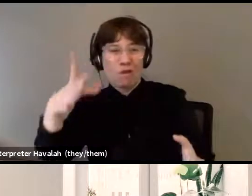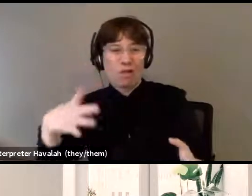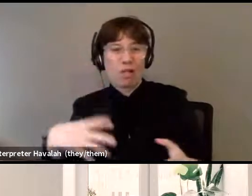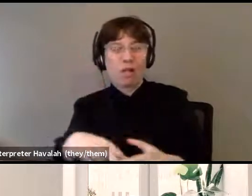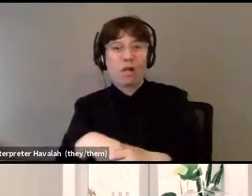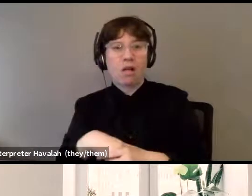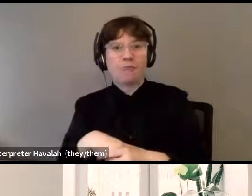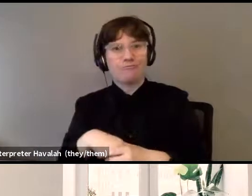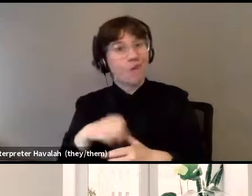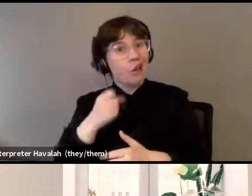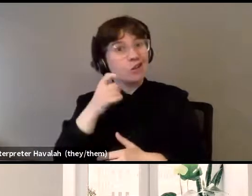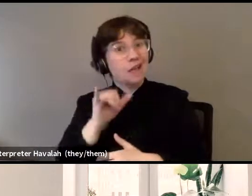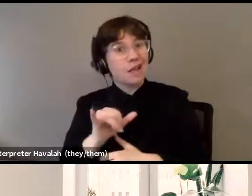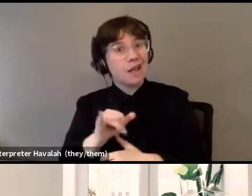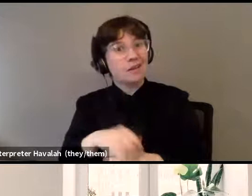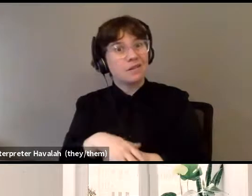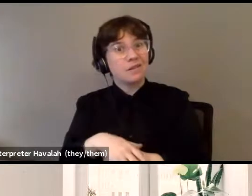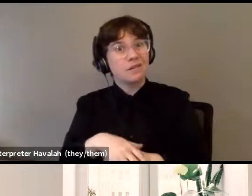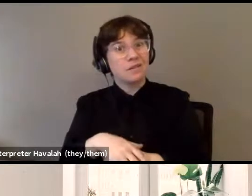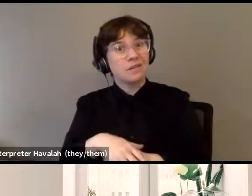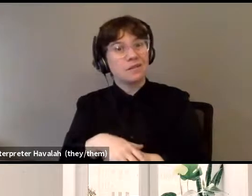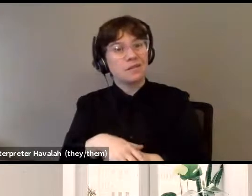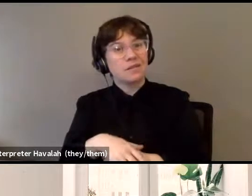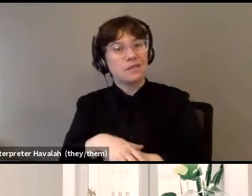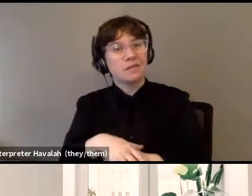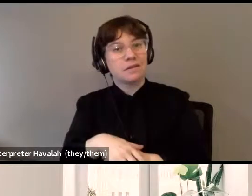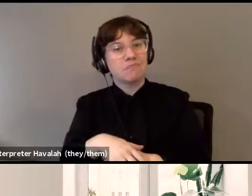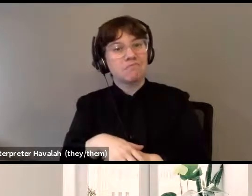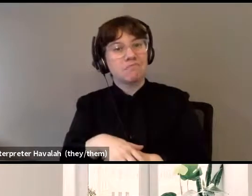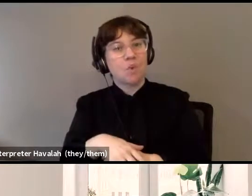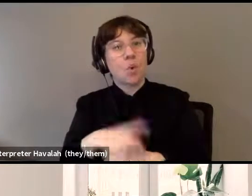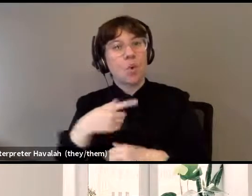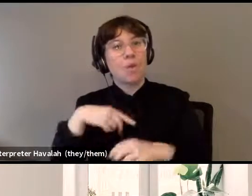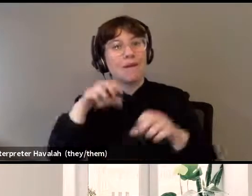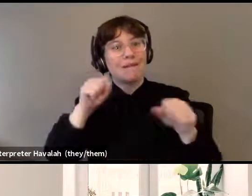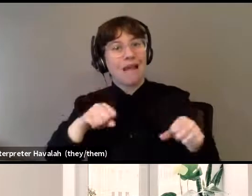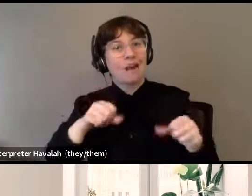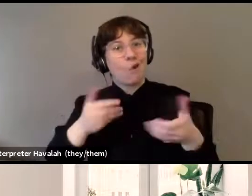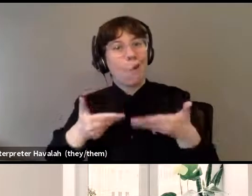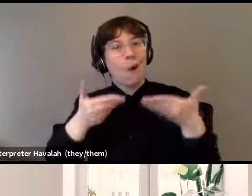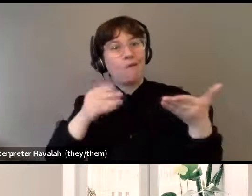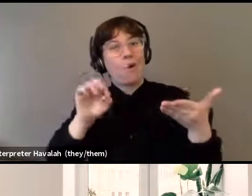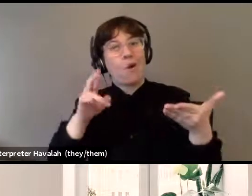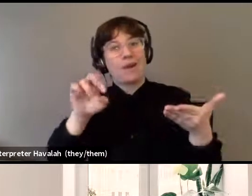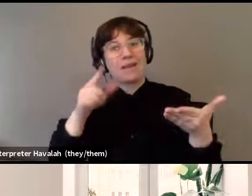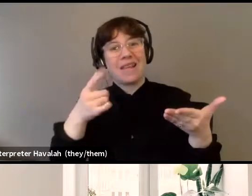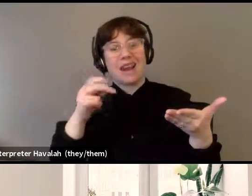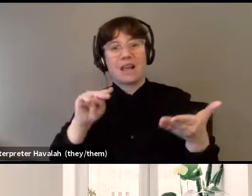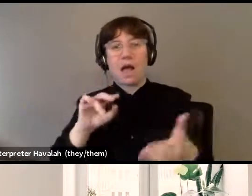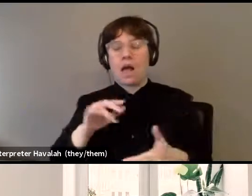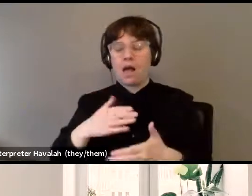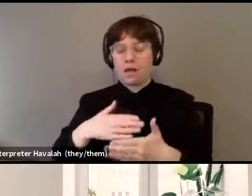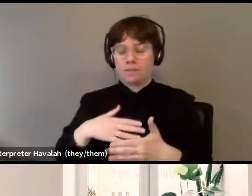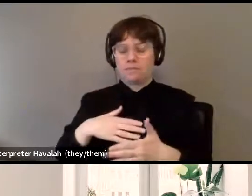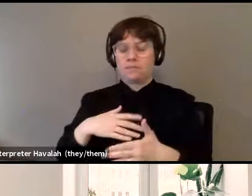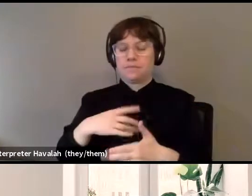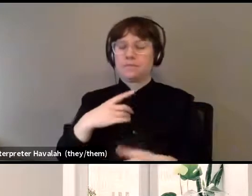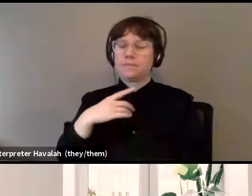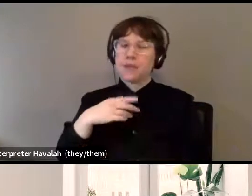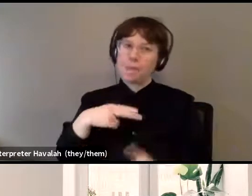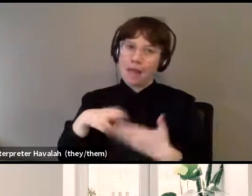I understand that. And like I said, when I can, I do offer organic options. Although I will say this, that